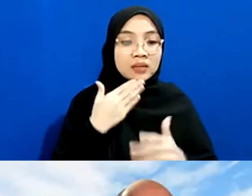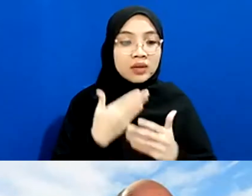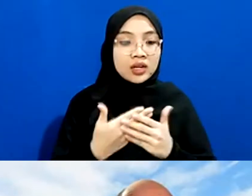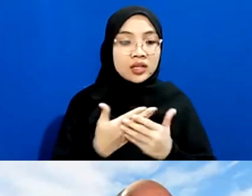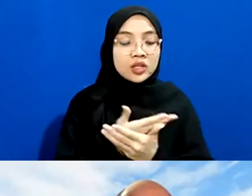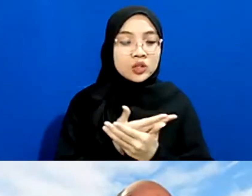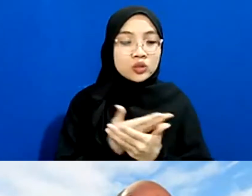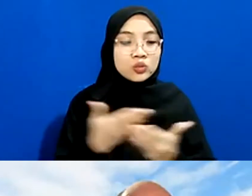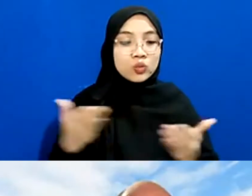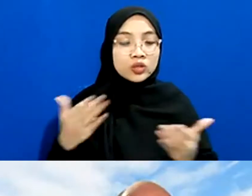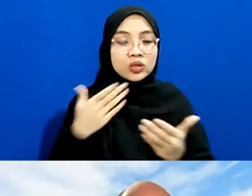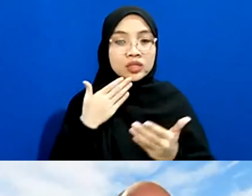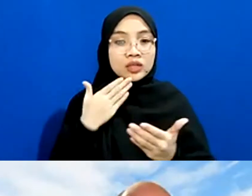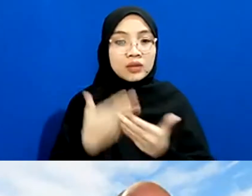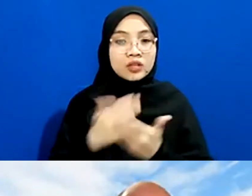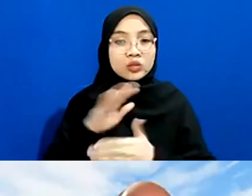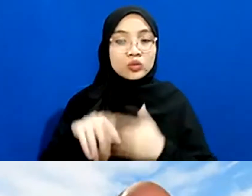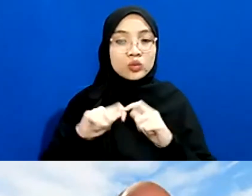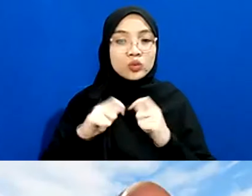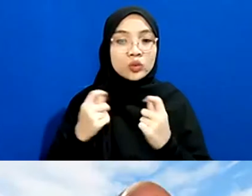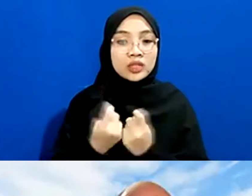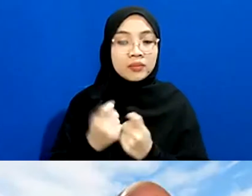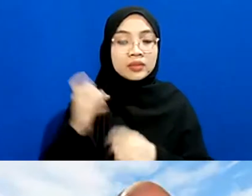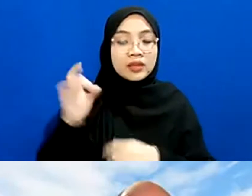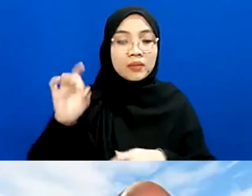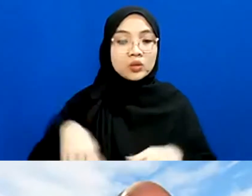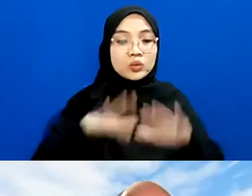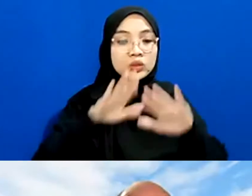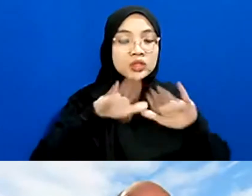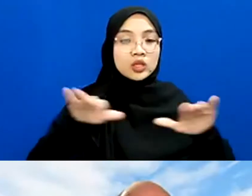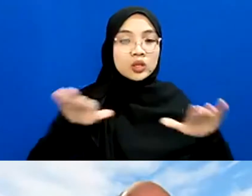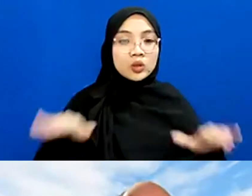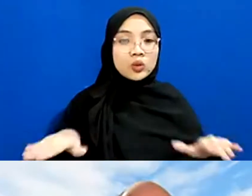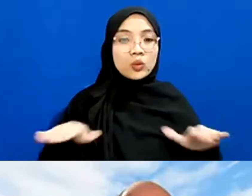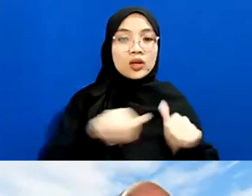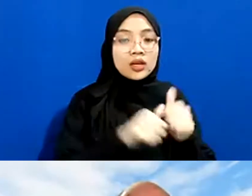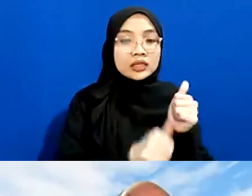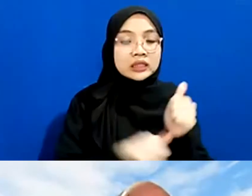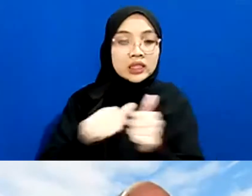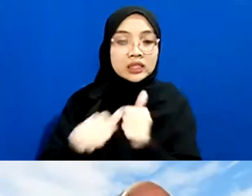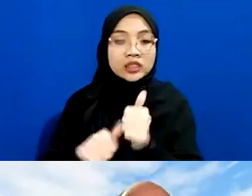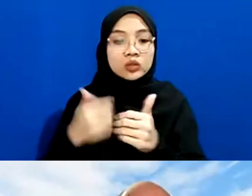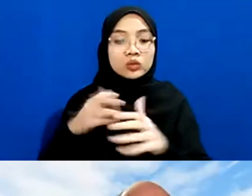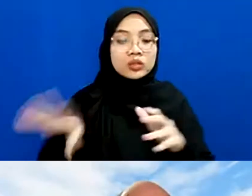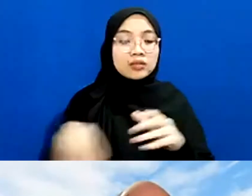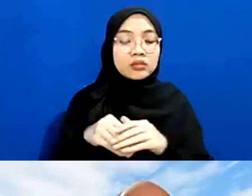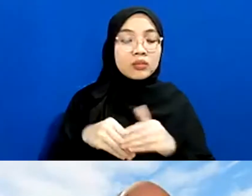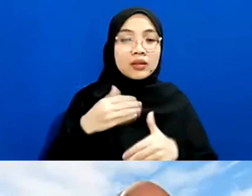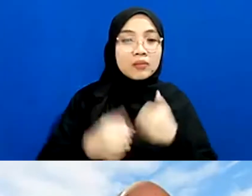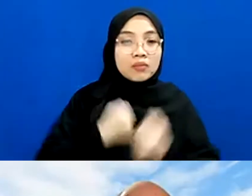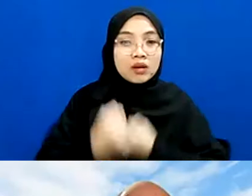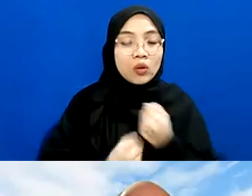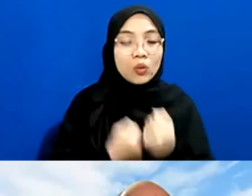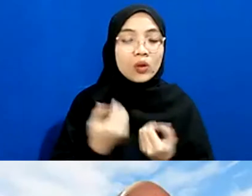the team, including the student assistant, who has been working so hard over